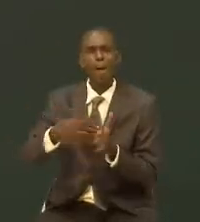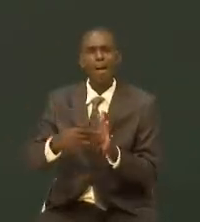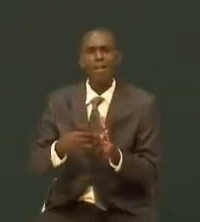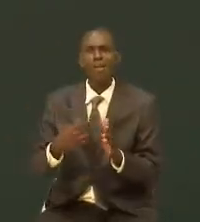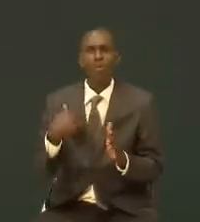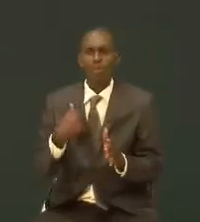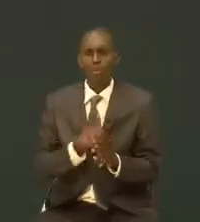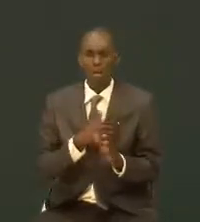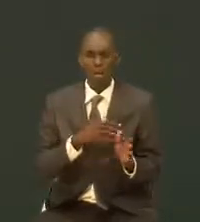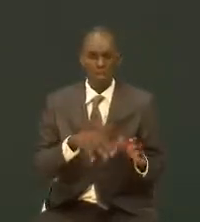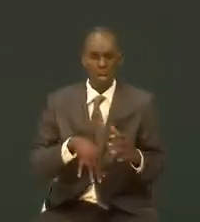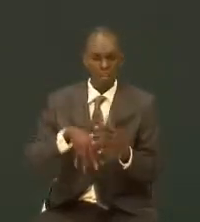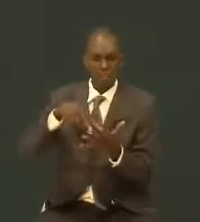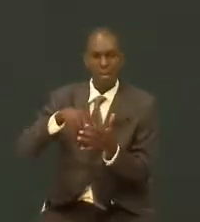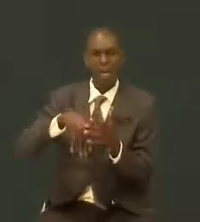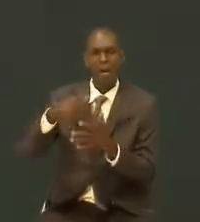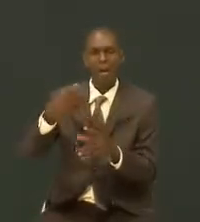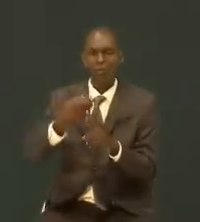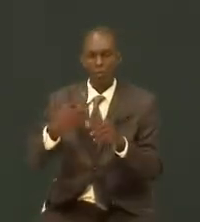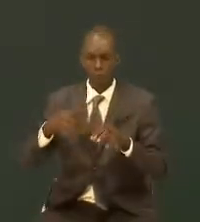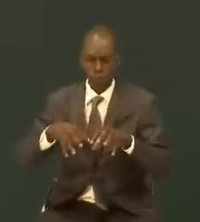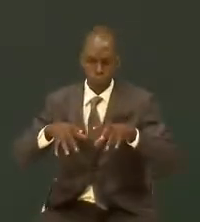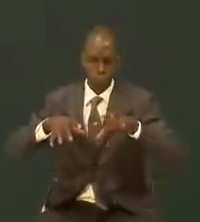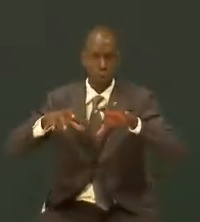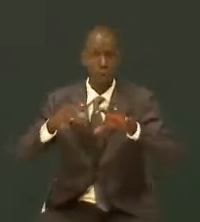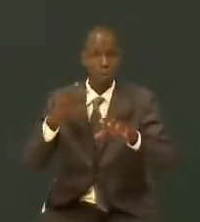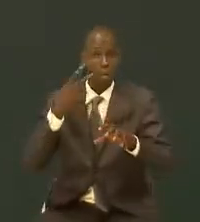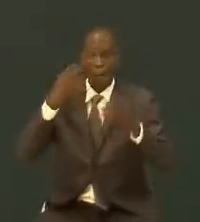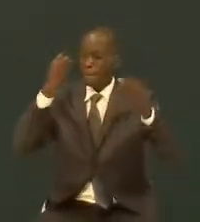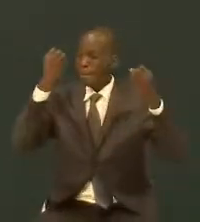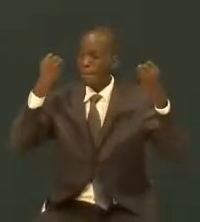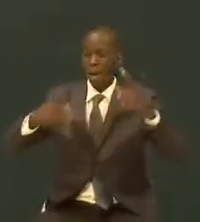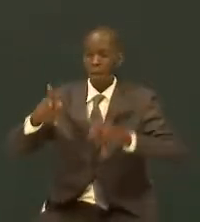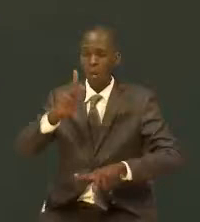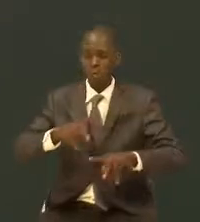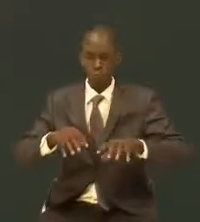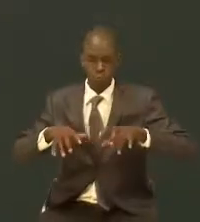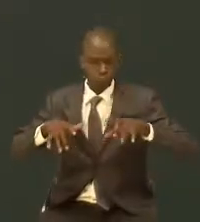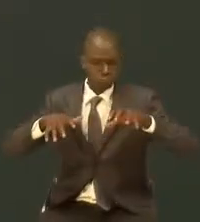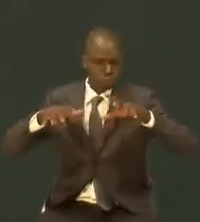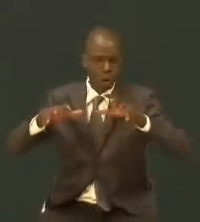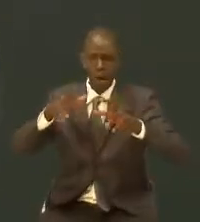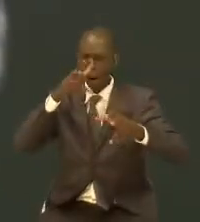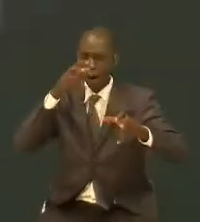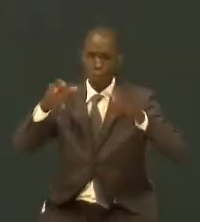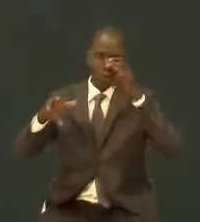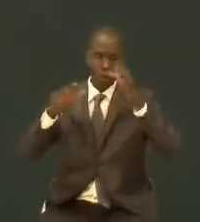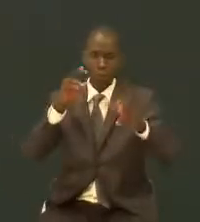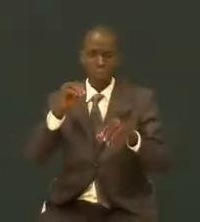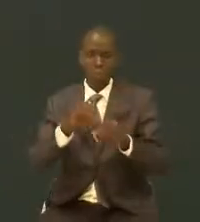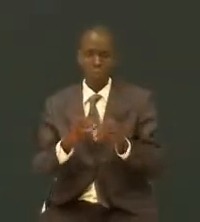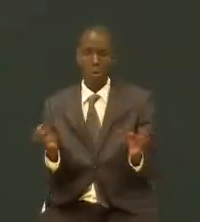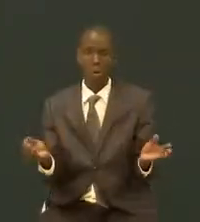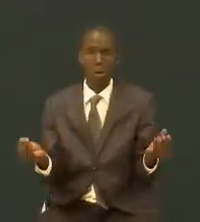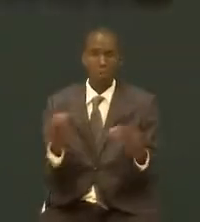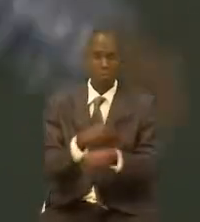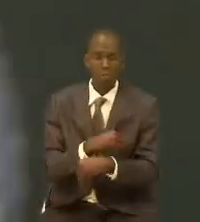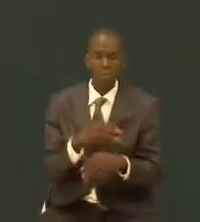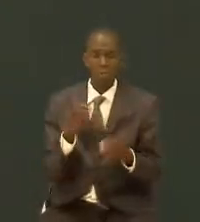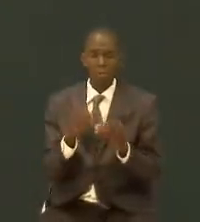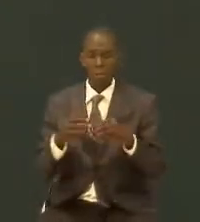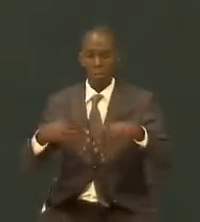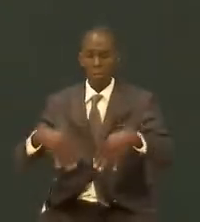people might be corrupt and we're talking about corruption in our country in the office in the markets in the